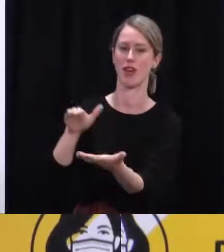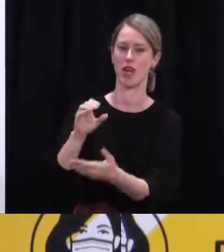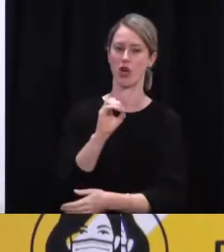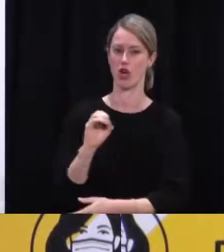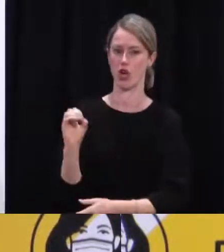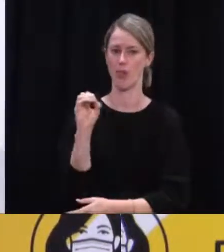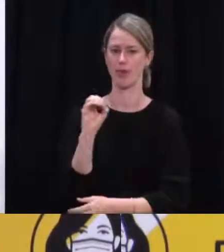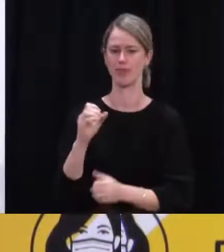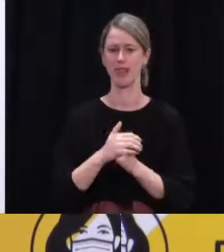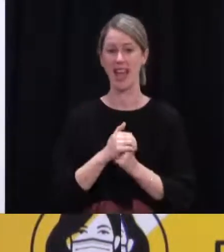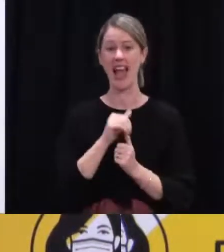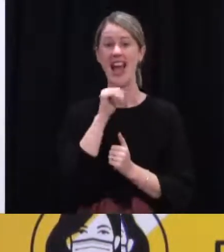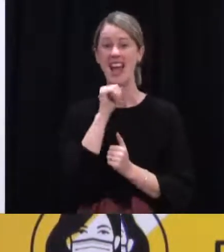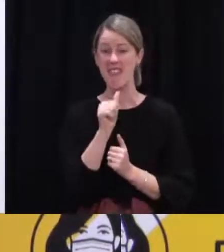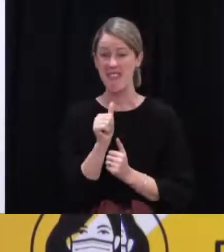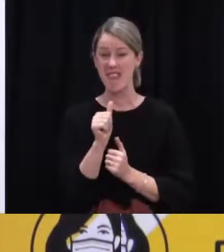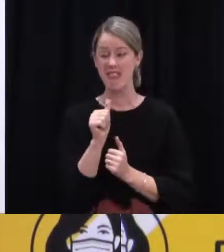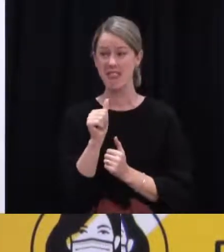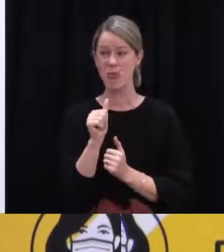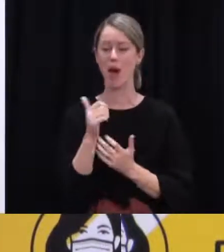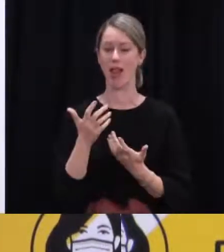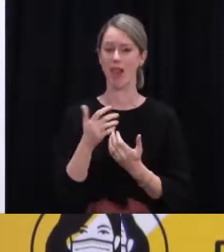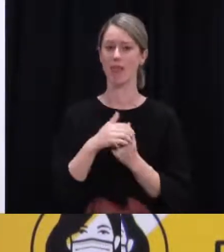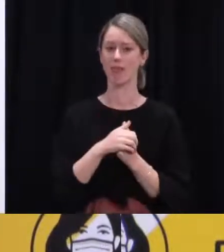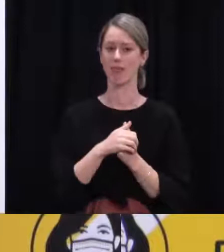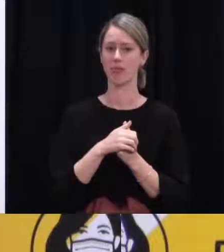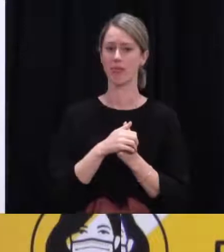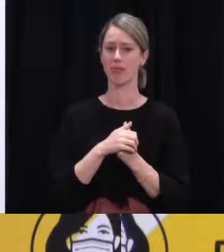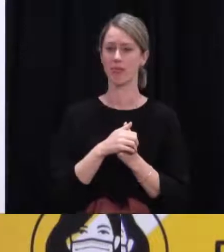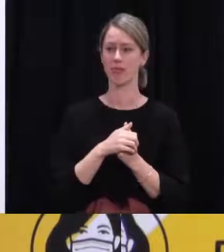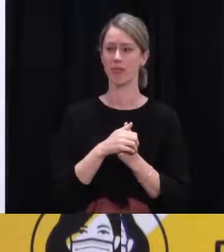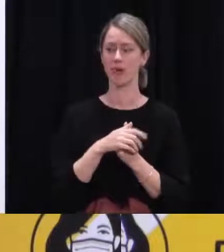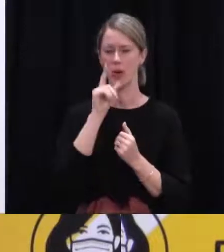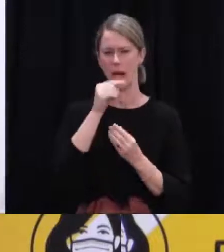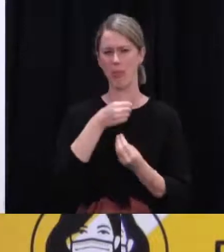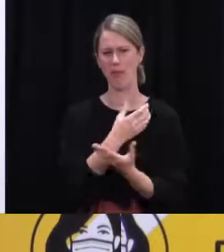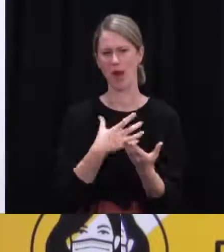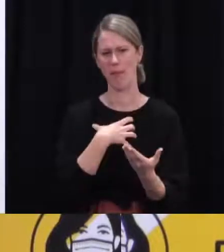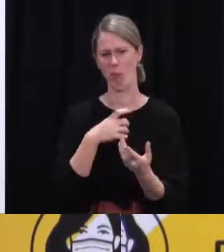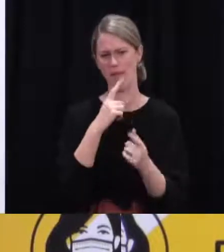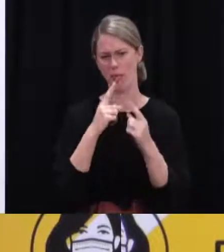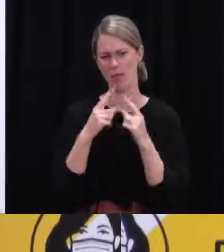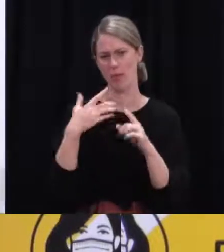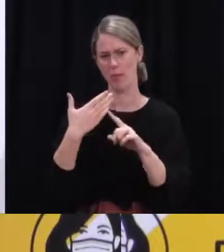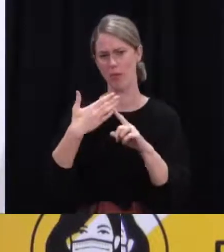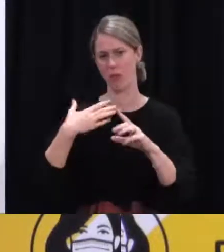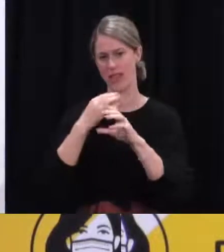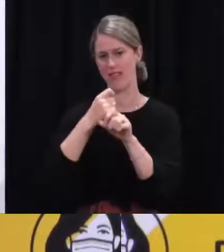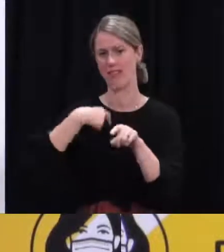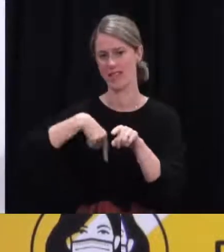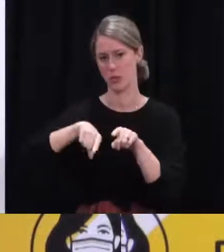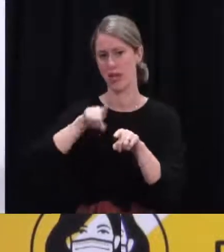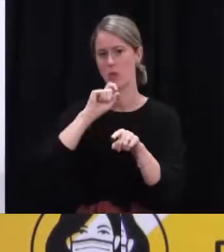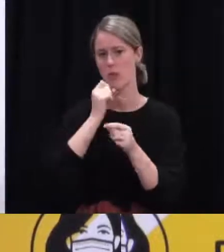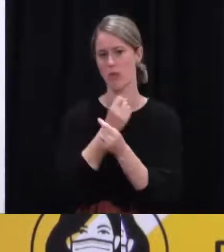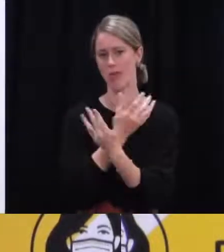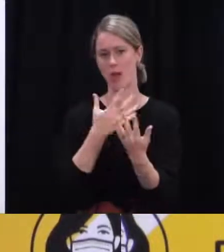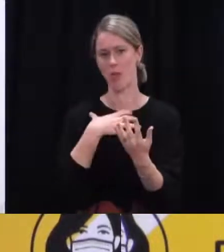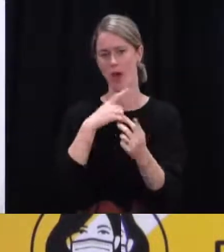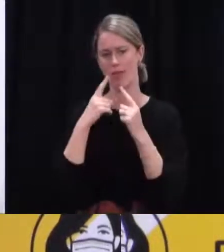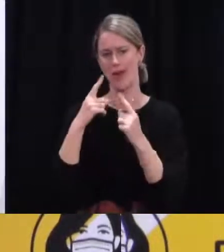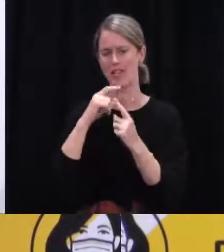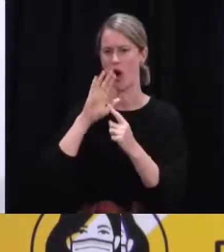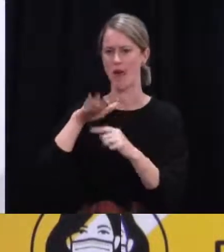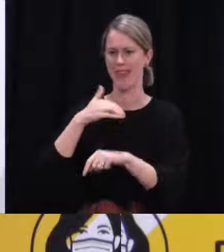October. If we are in a position to, well, we will be in a position to provide greater clarity on that before the end of the week, and we will certainly do that as soon as